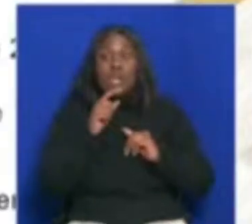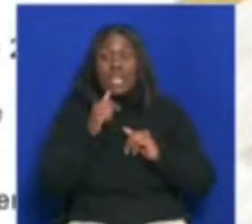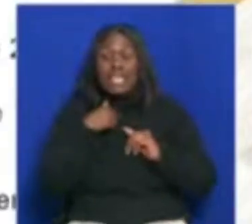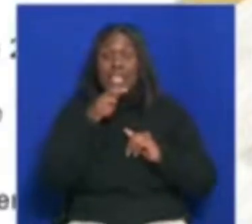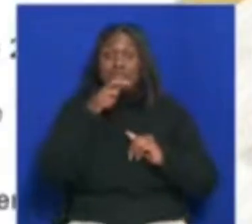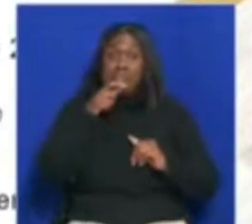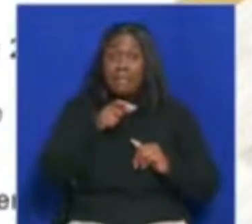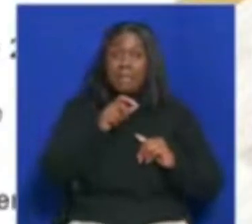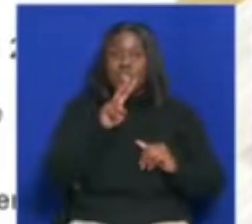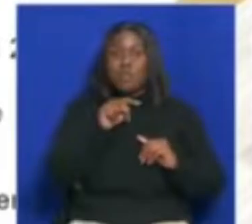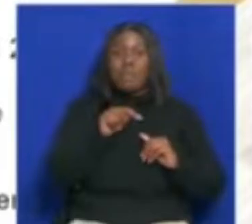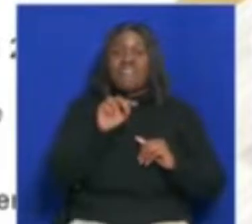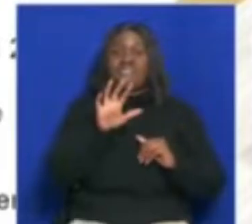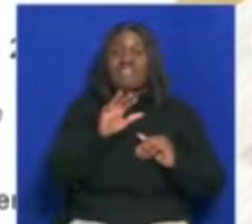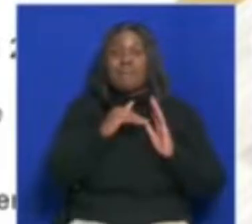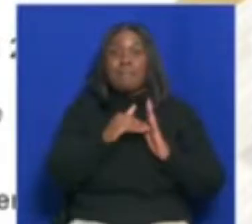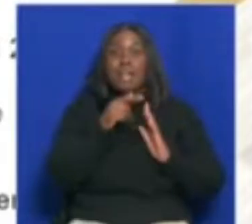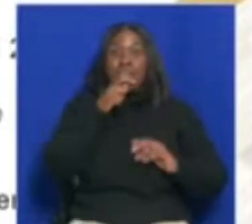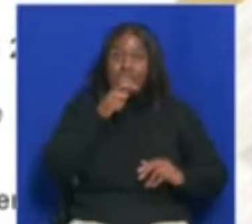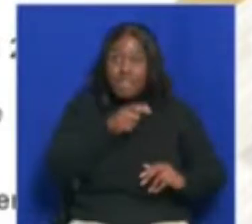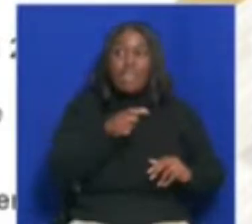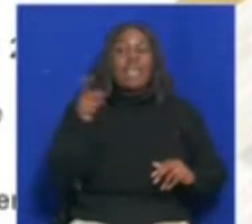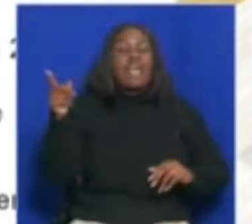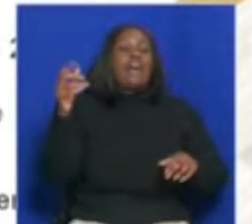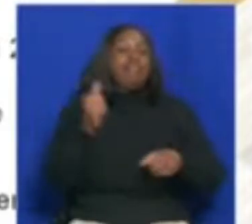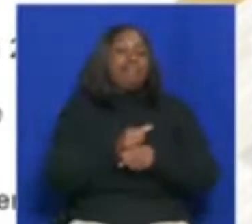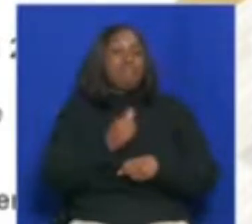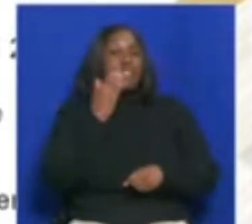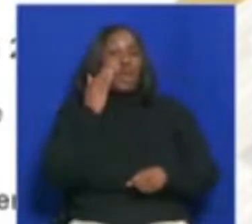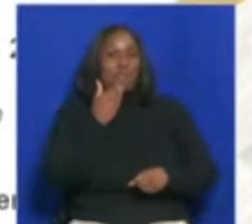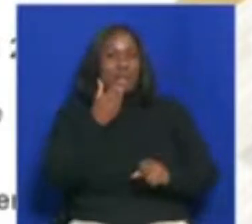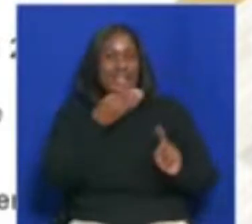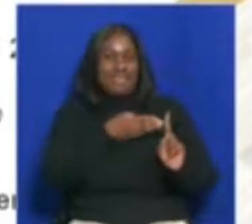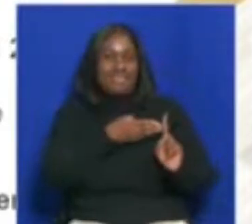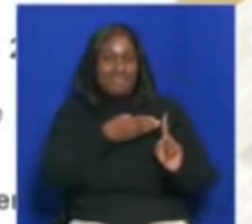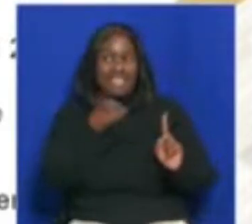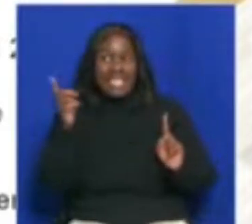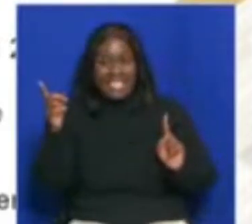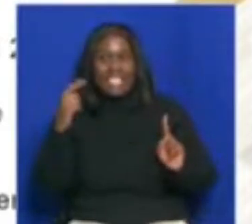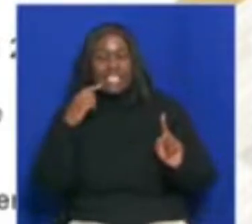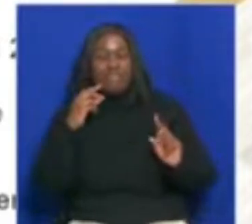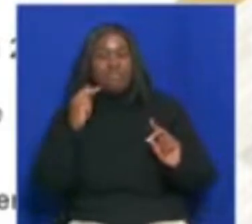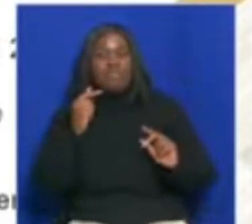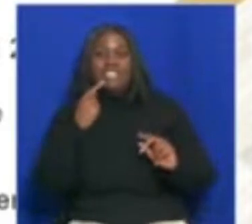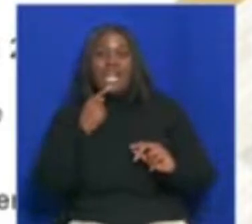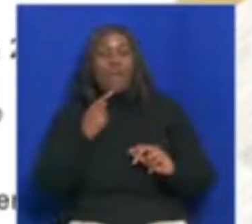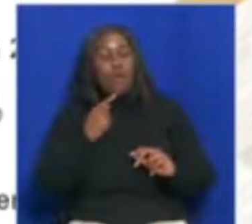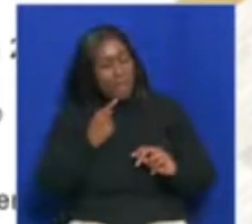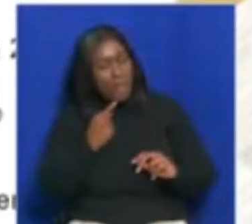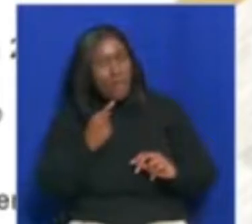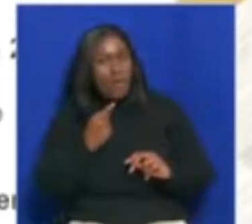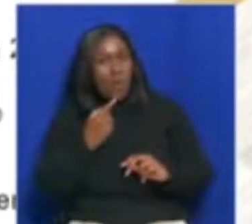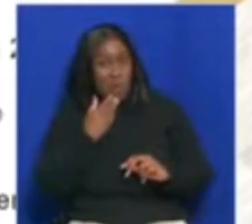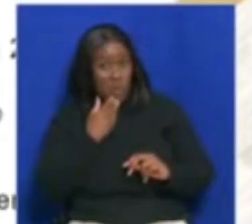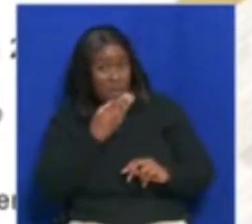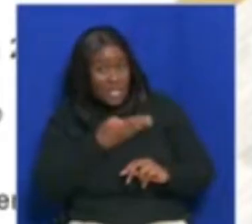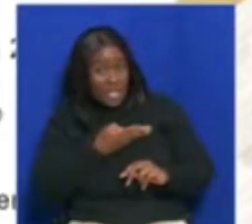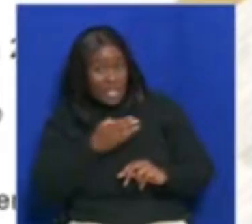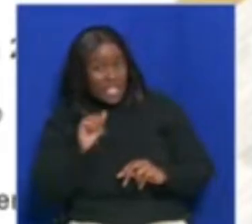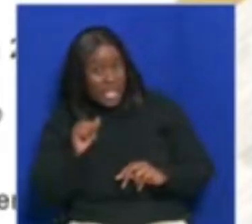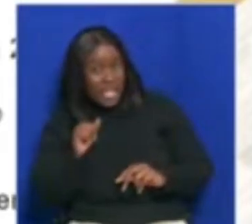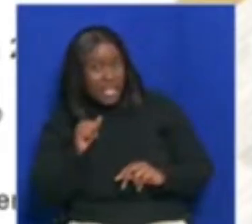was mentioned, then Clive Naika say, who is this here? Who is this here? Bevan,